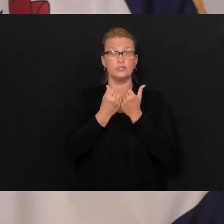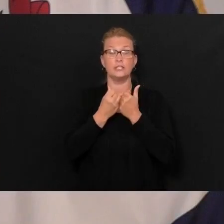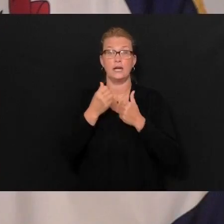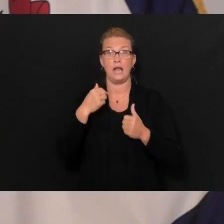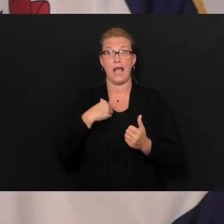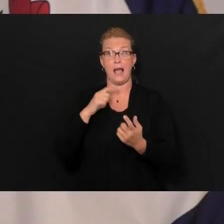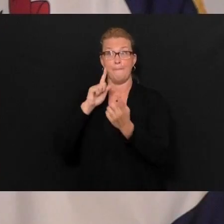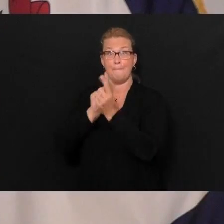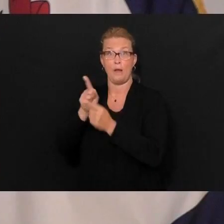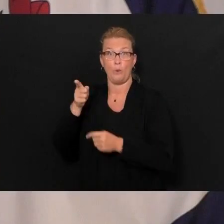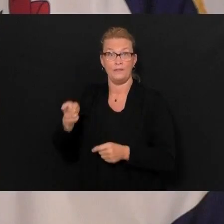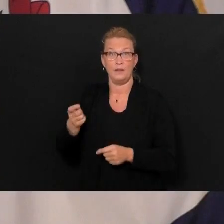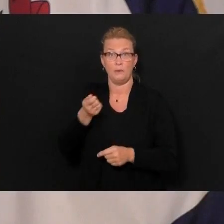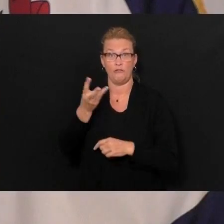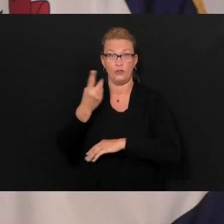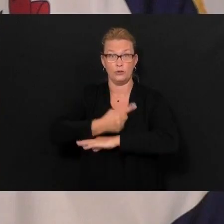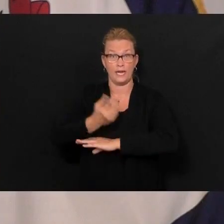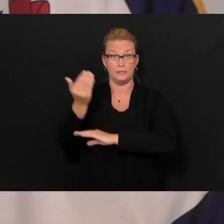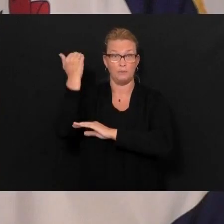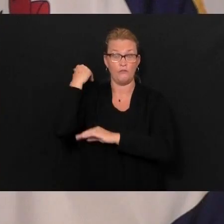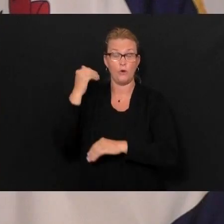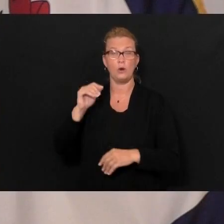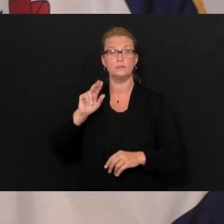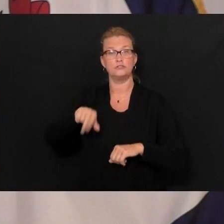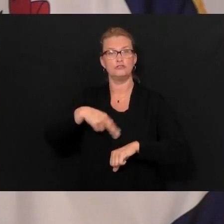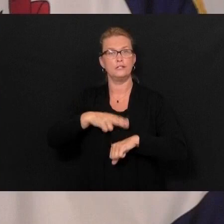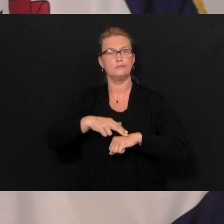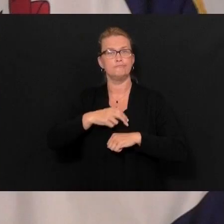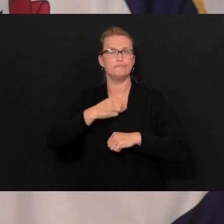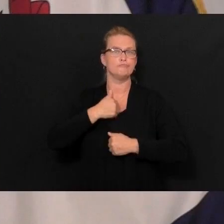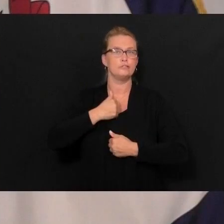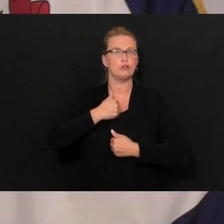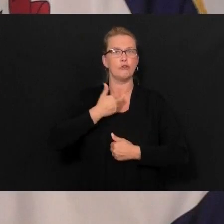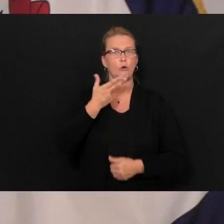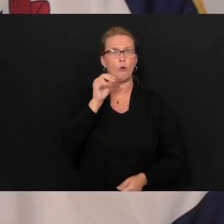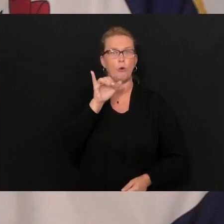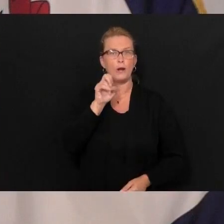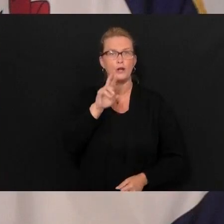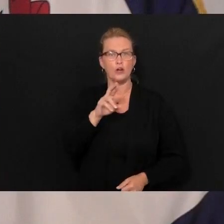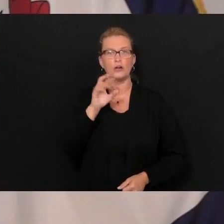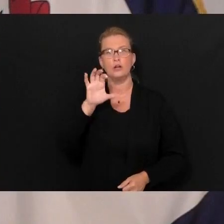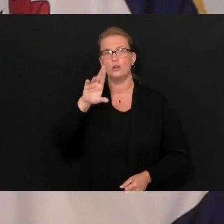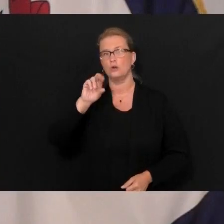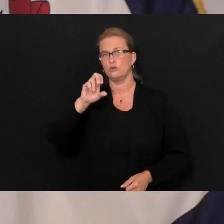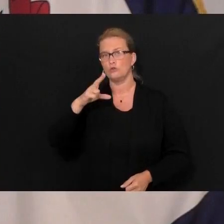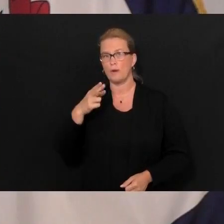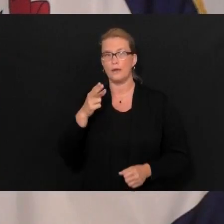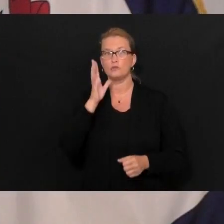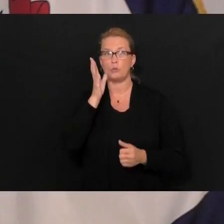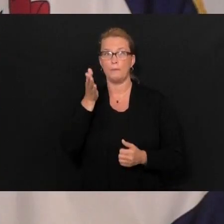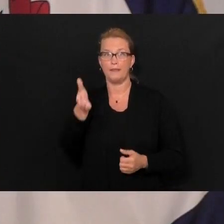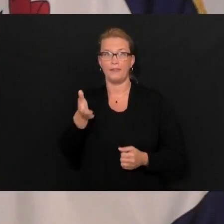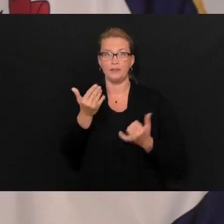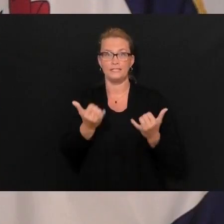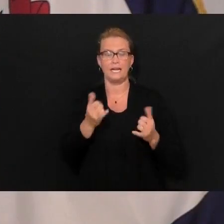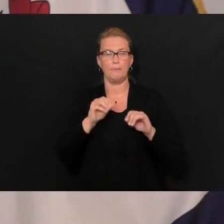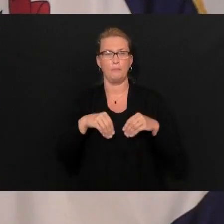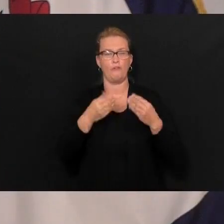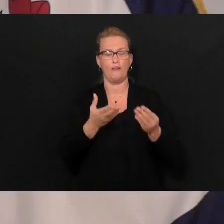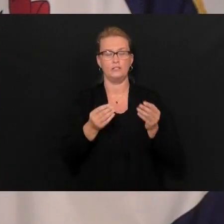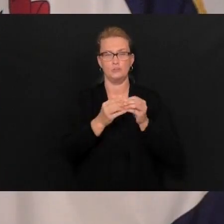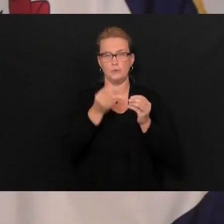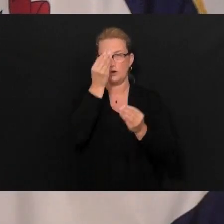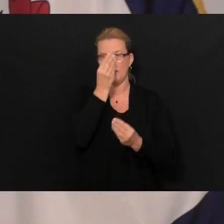prior to that. General Hoyer and Secretary Crouch are going to be on today, and they're going to provide you more information